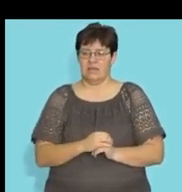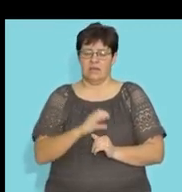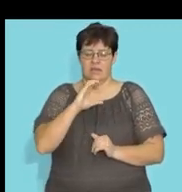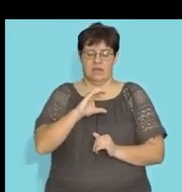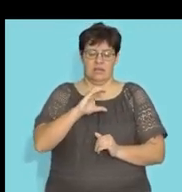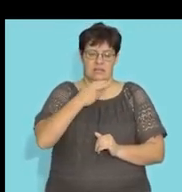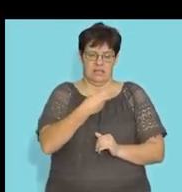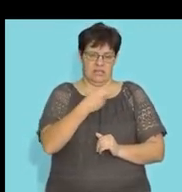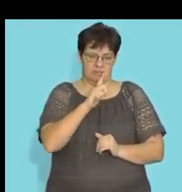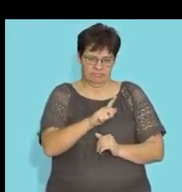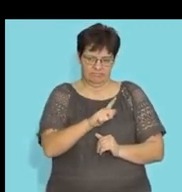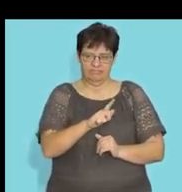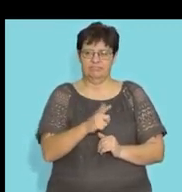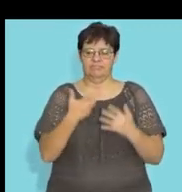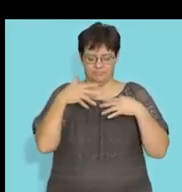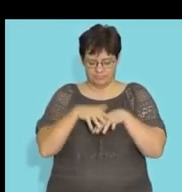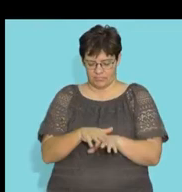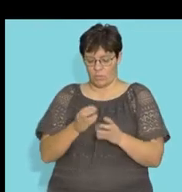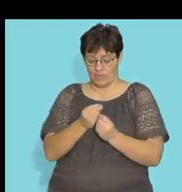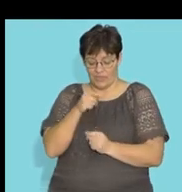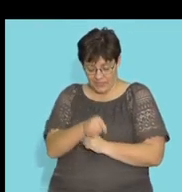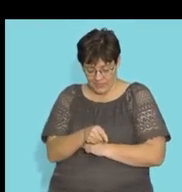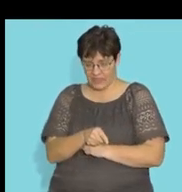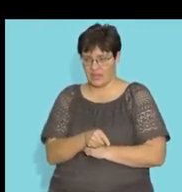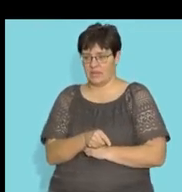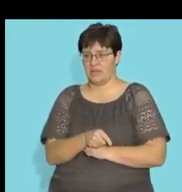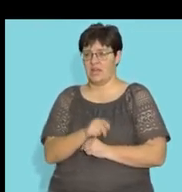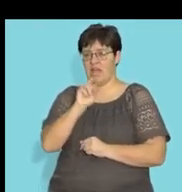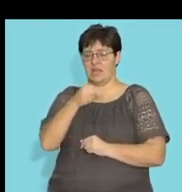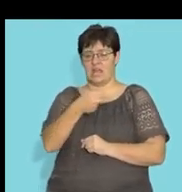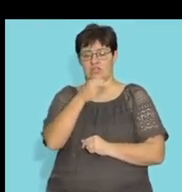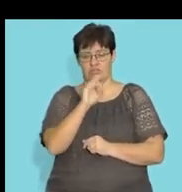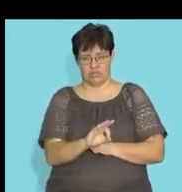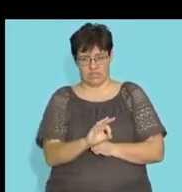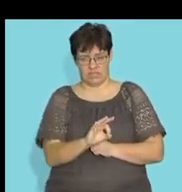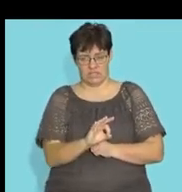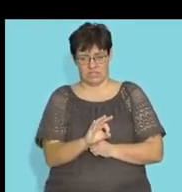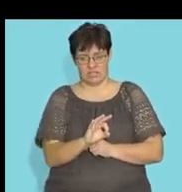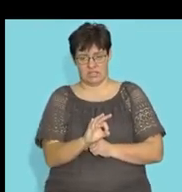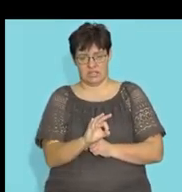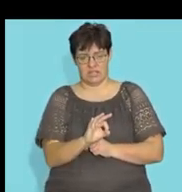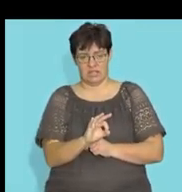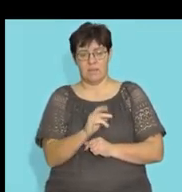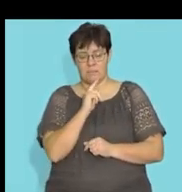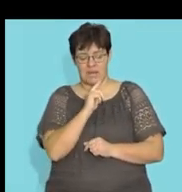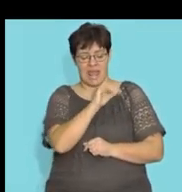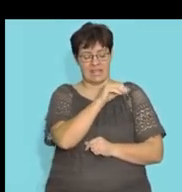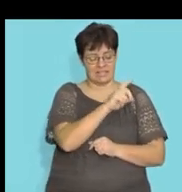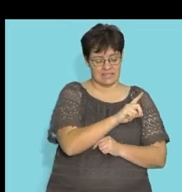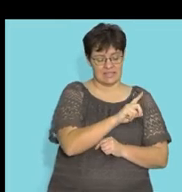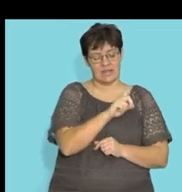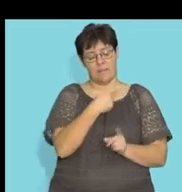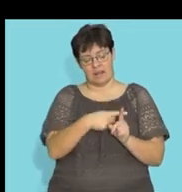had hydrochloric acid that reacted with ammonium in this